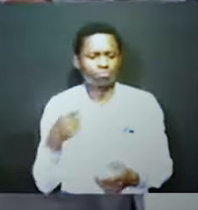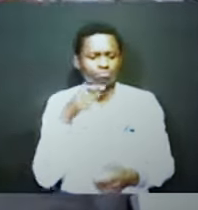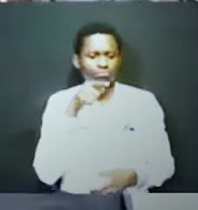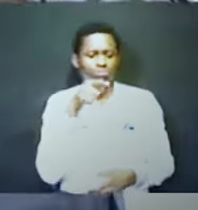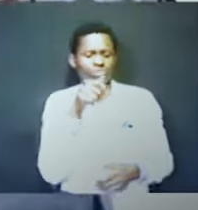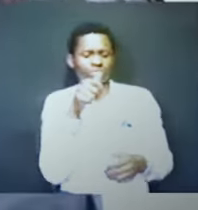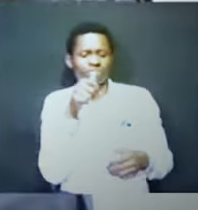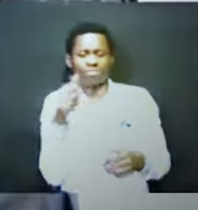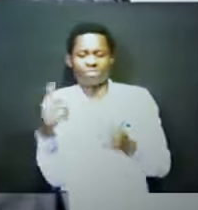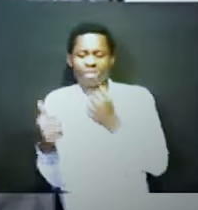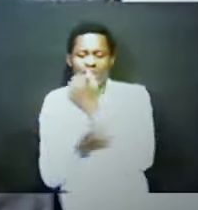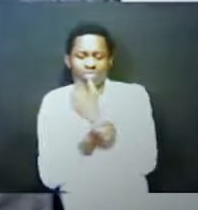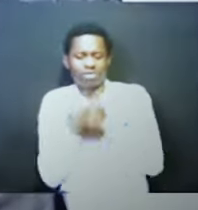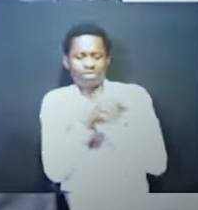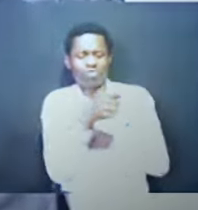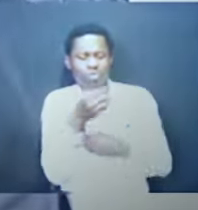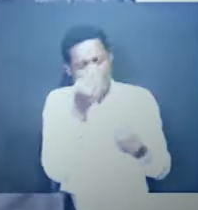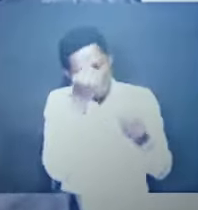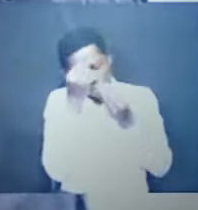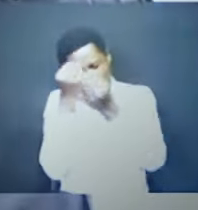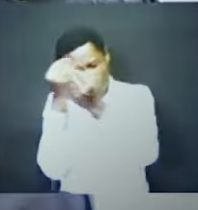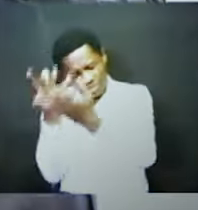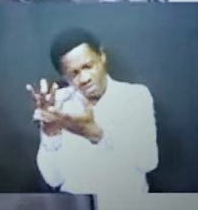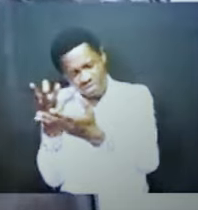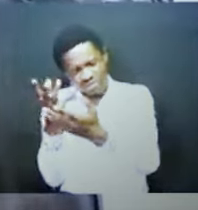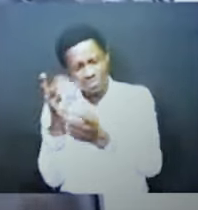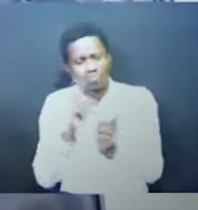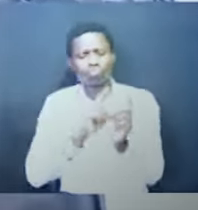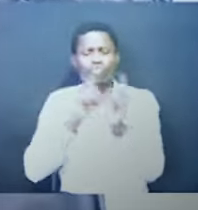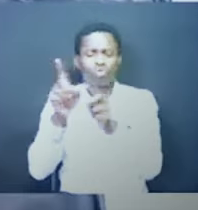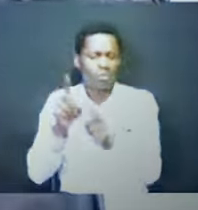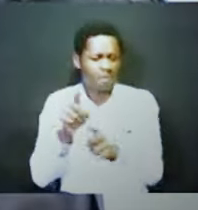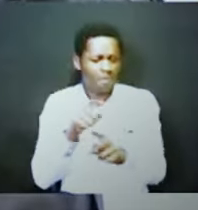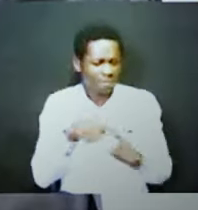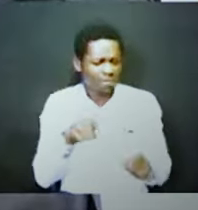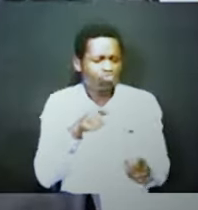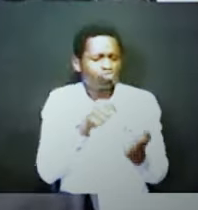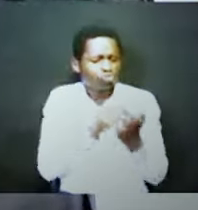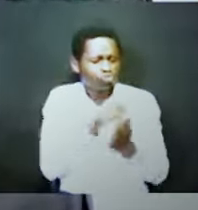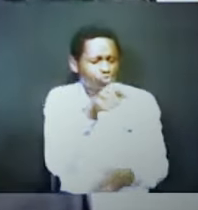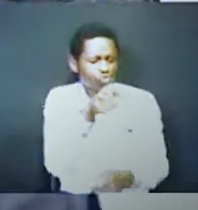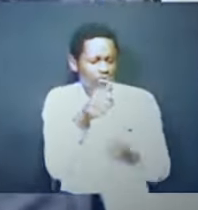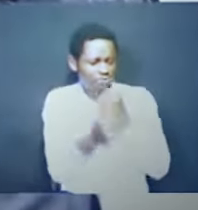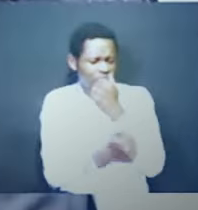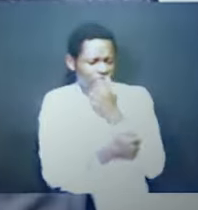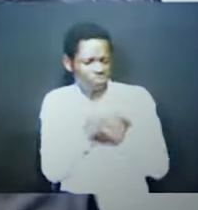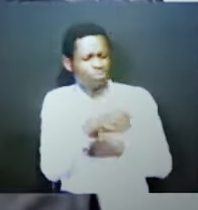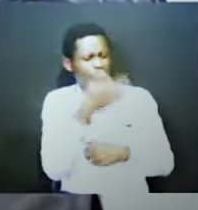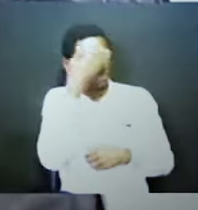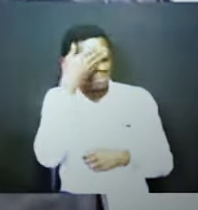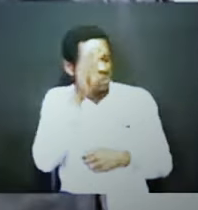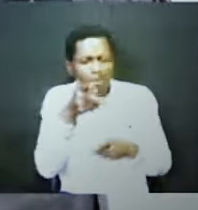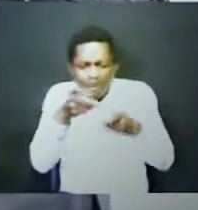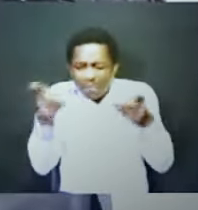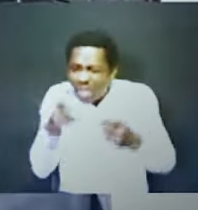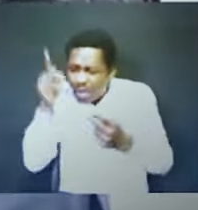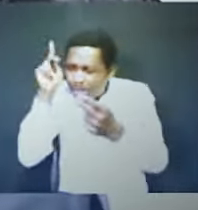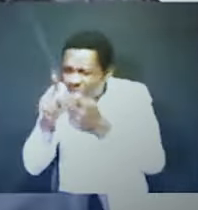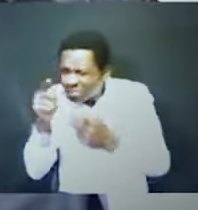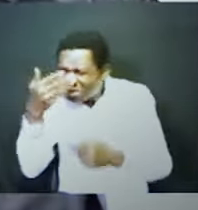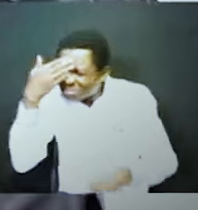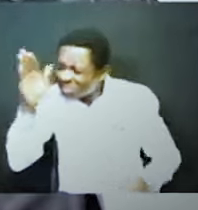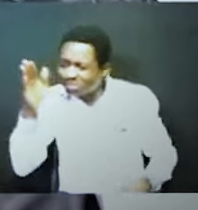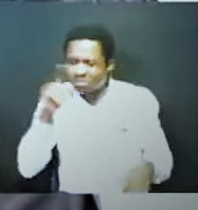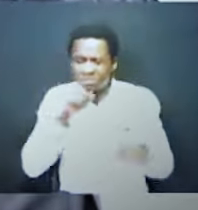Obeyed and went, even though he did not know where he was going. Gideon, our friend Abraham, no, or